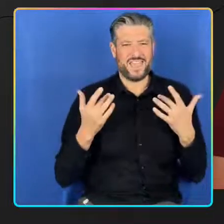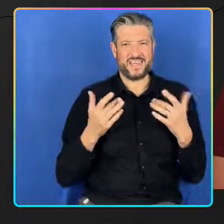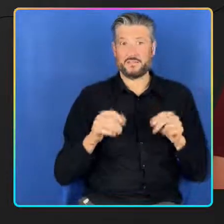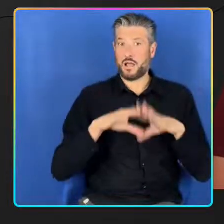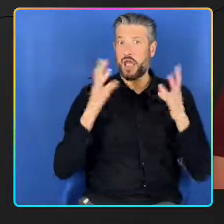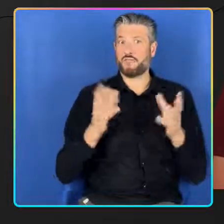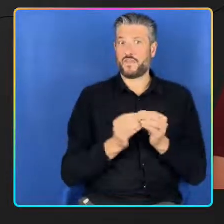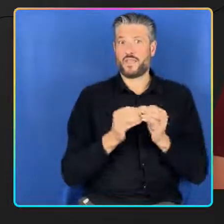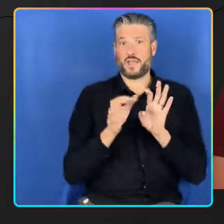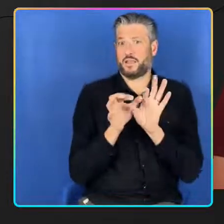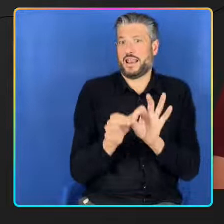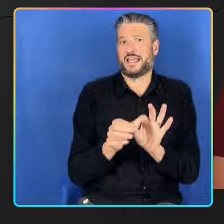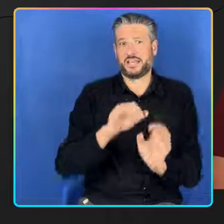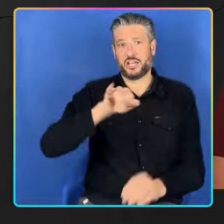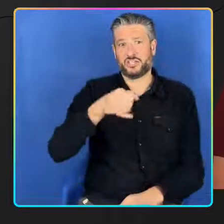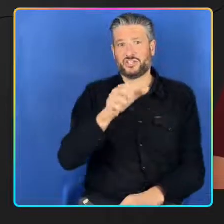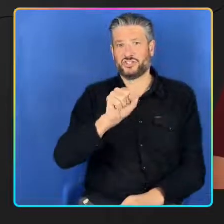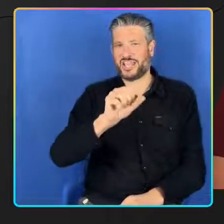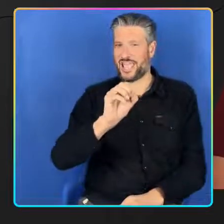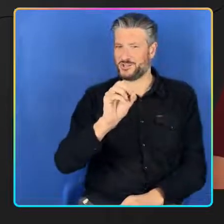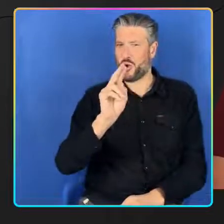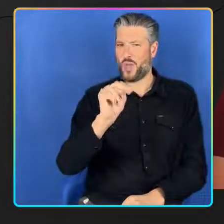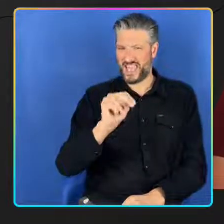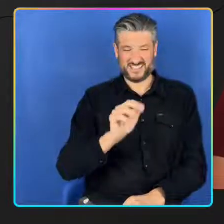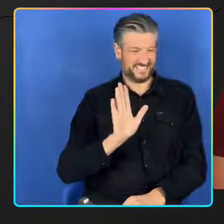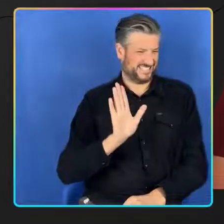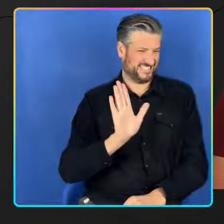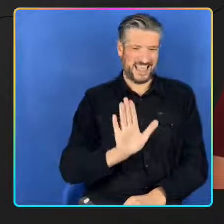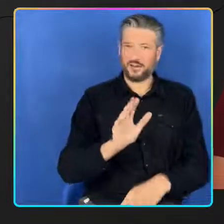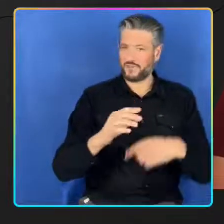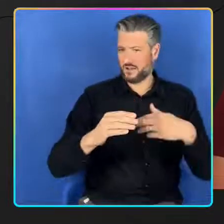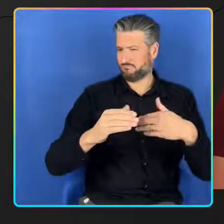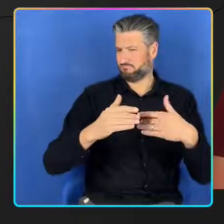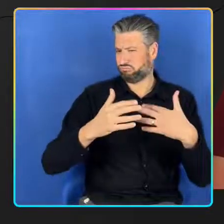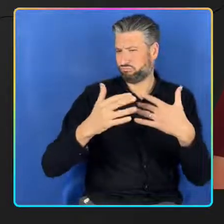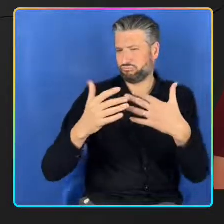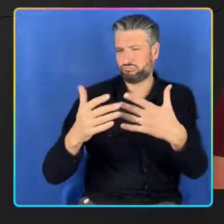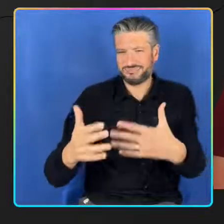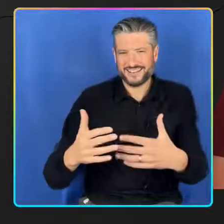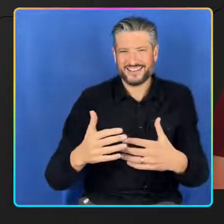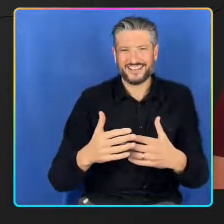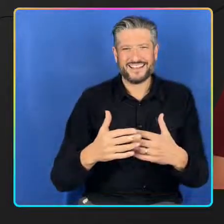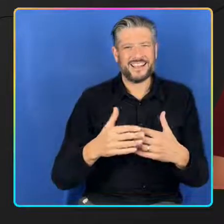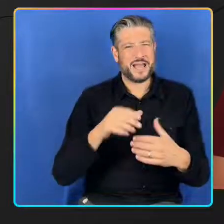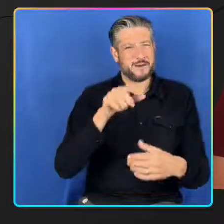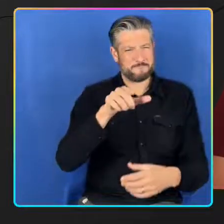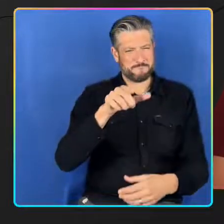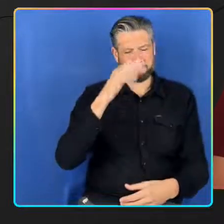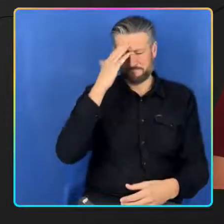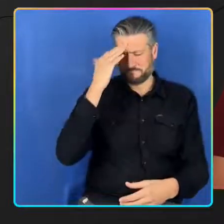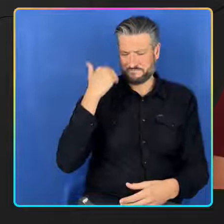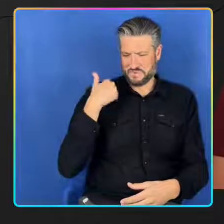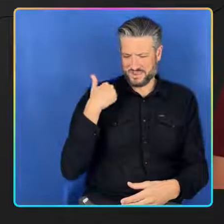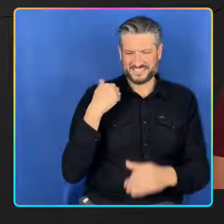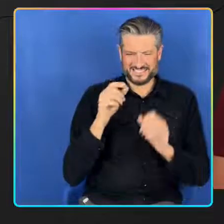it really quickly, and it just does it for you. So when it's really, really long JSON coming from services, that's always super